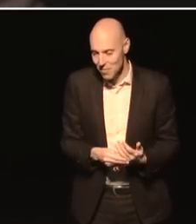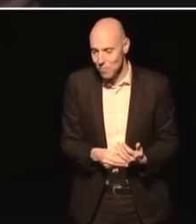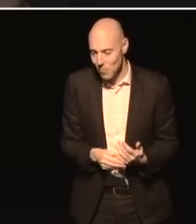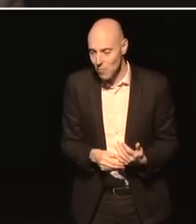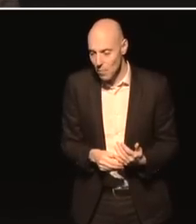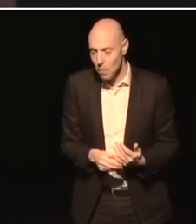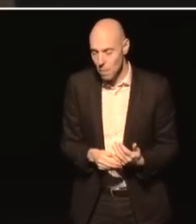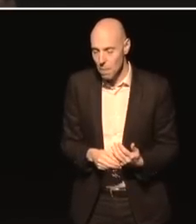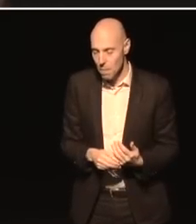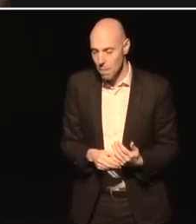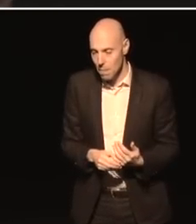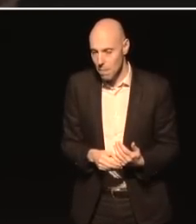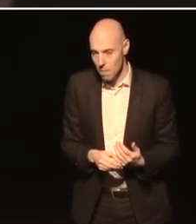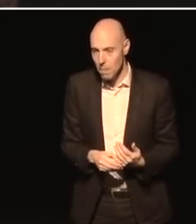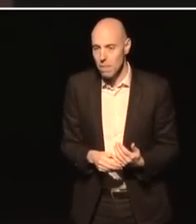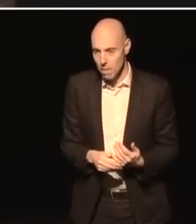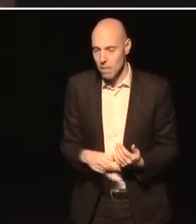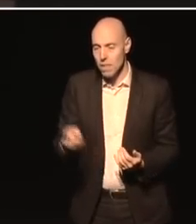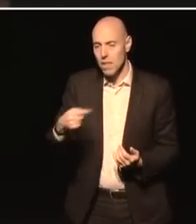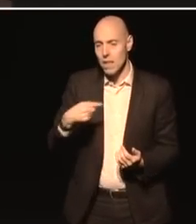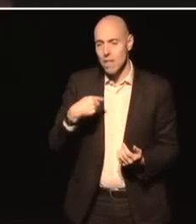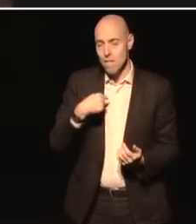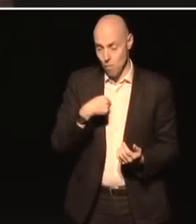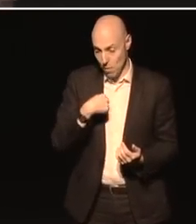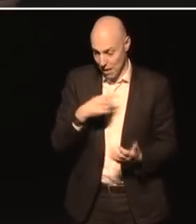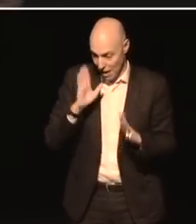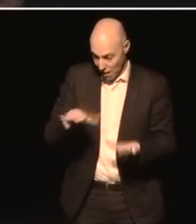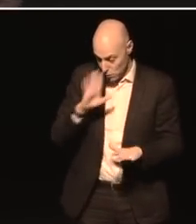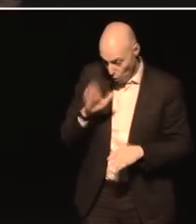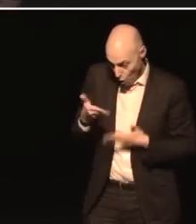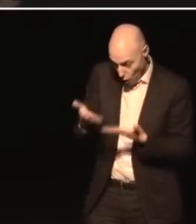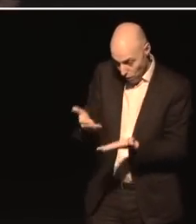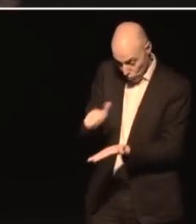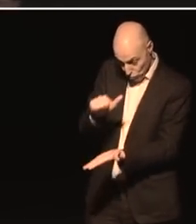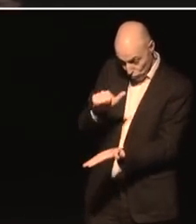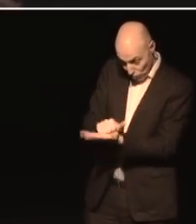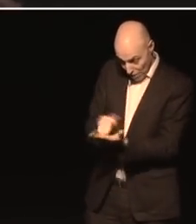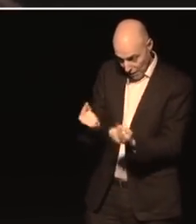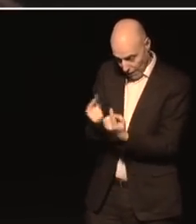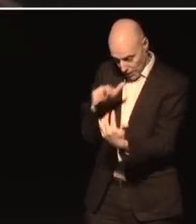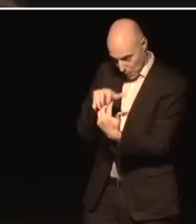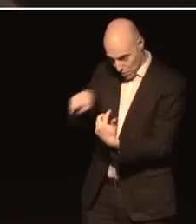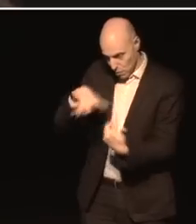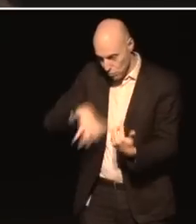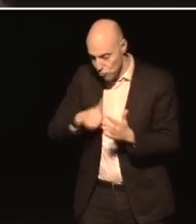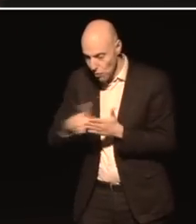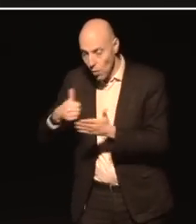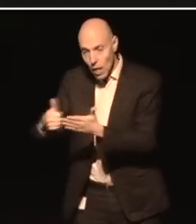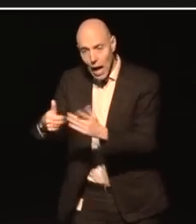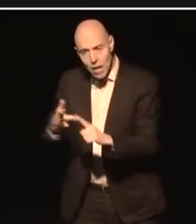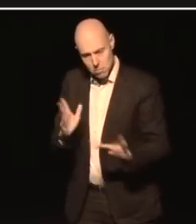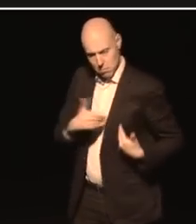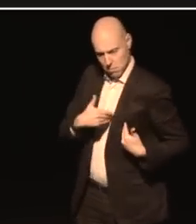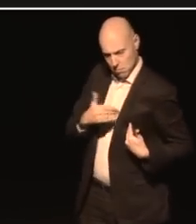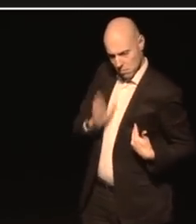with audiences, for me, the recipe has to be offering the relevant product regularly and doing it with